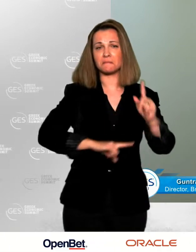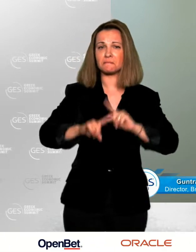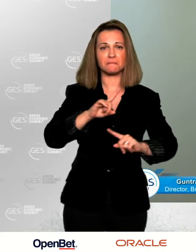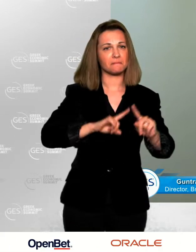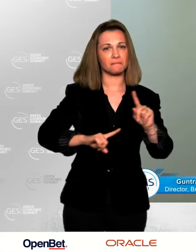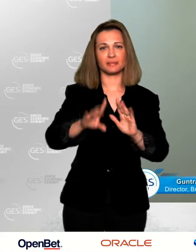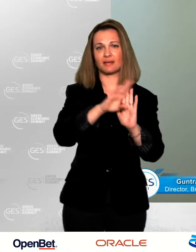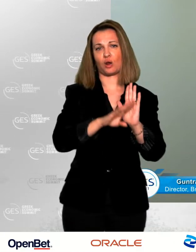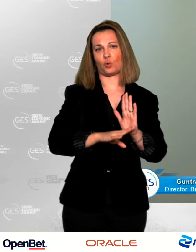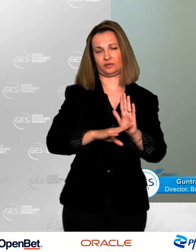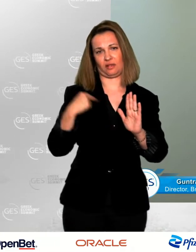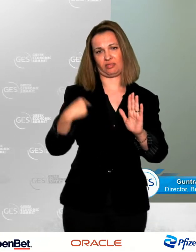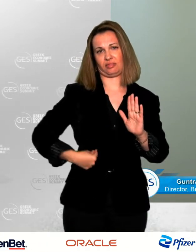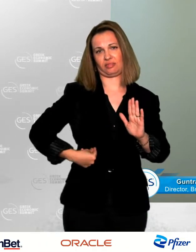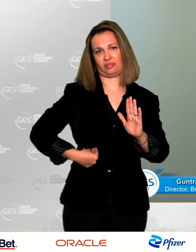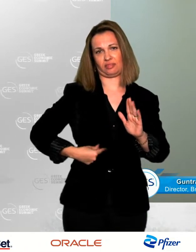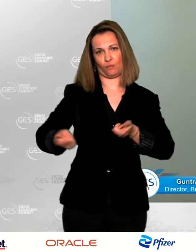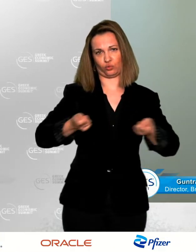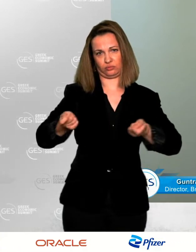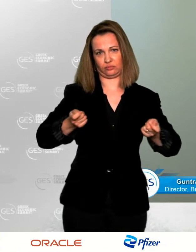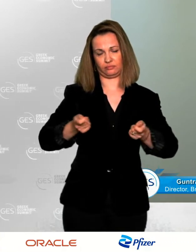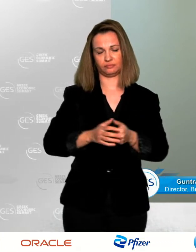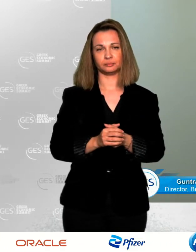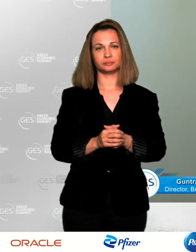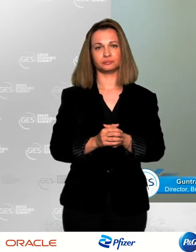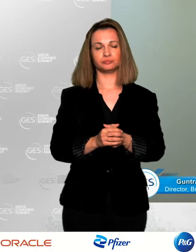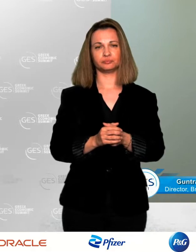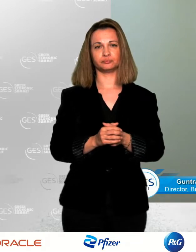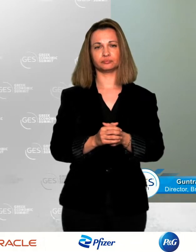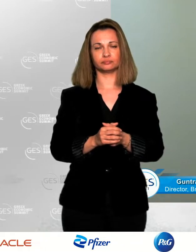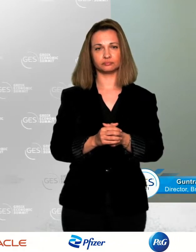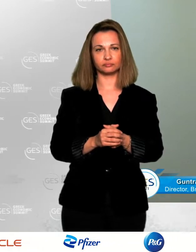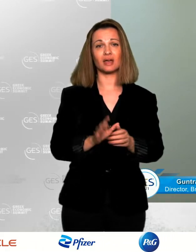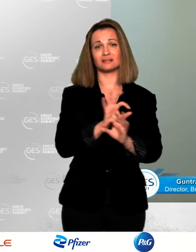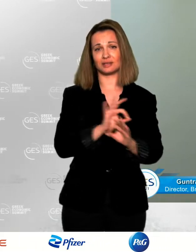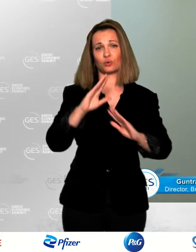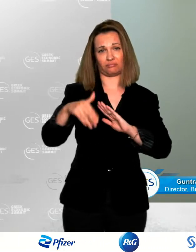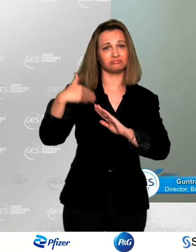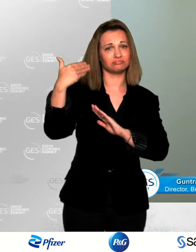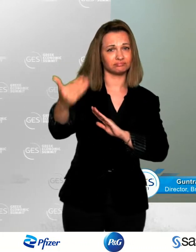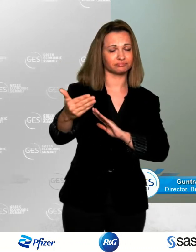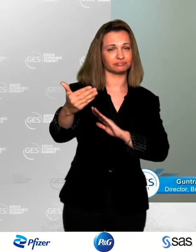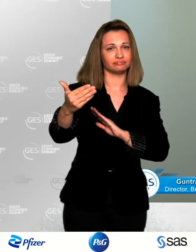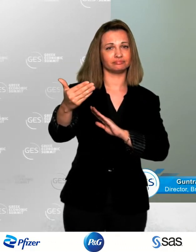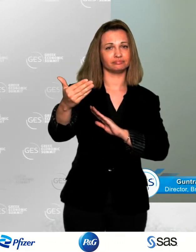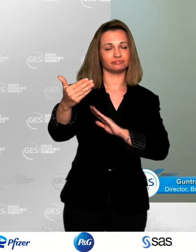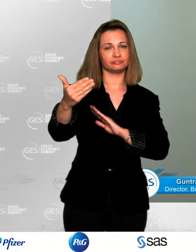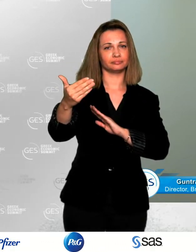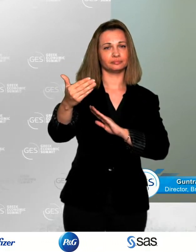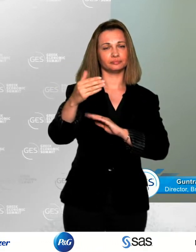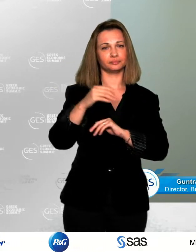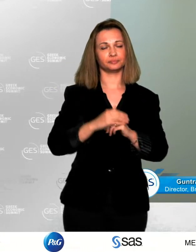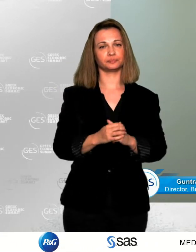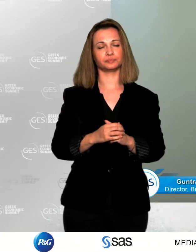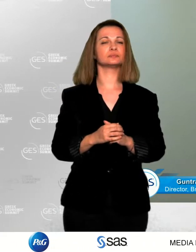us in all of Europe. Why is that? Well, basically because we are hopefully getting out of a pandemic.